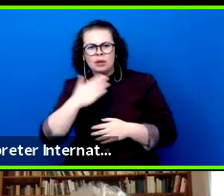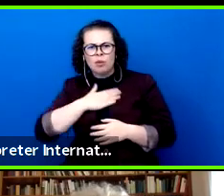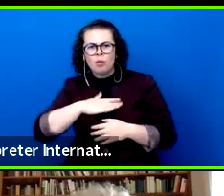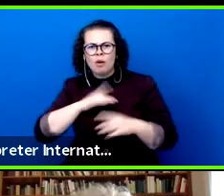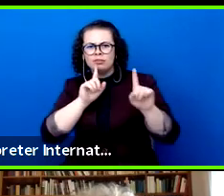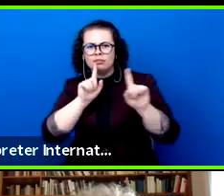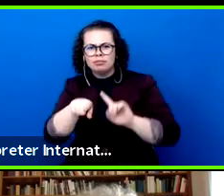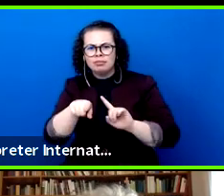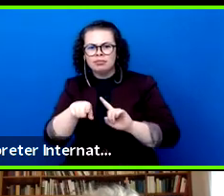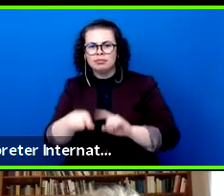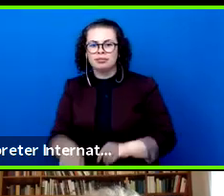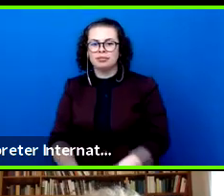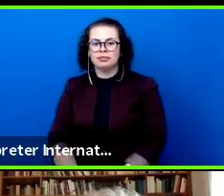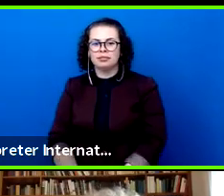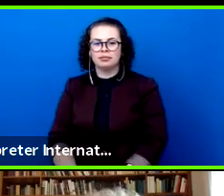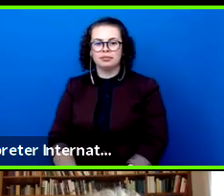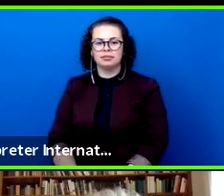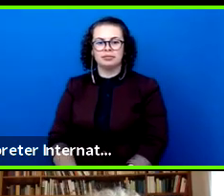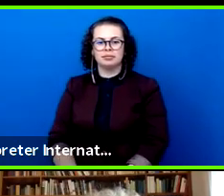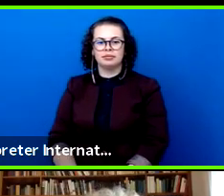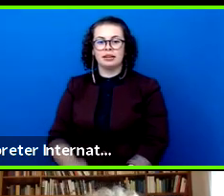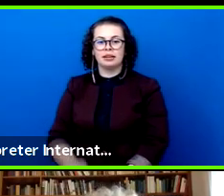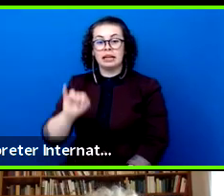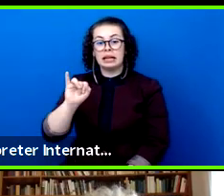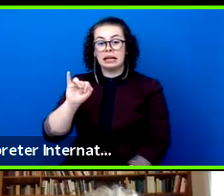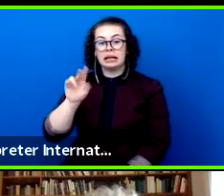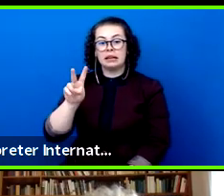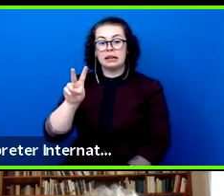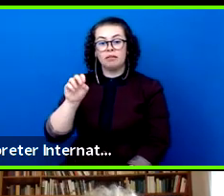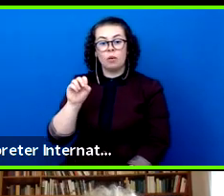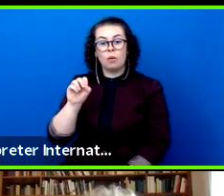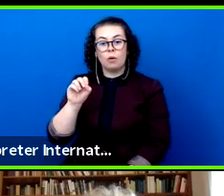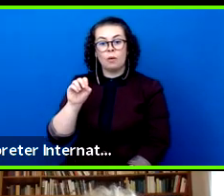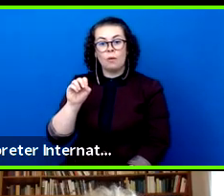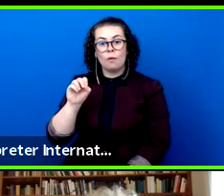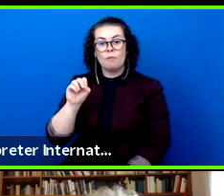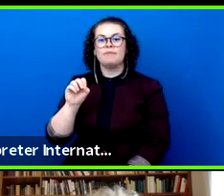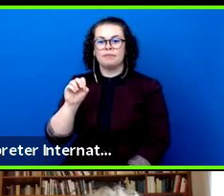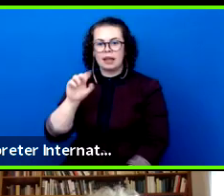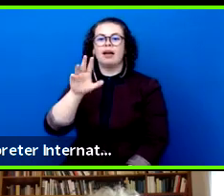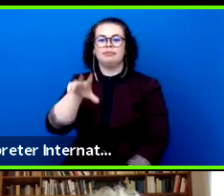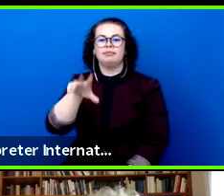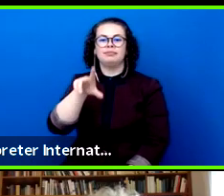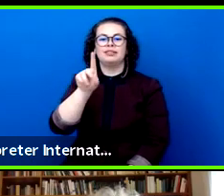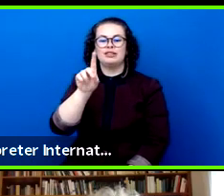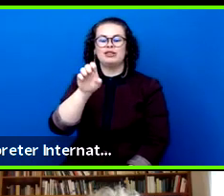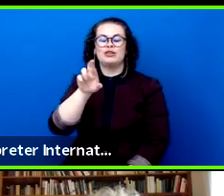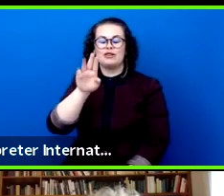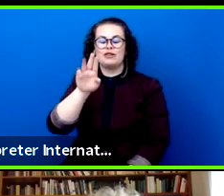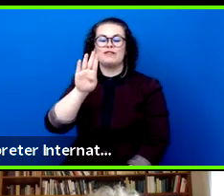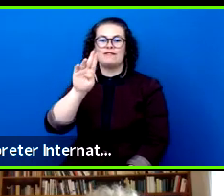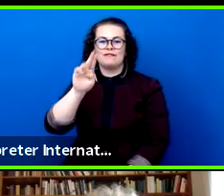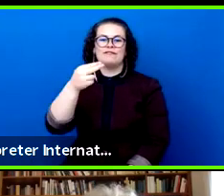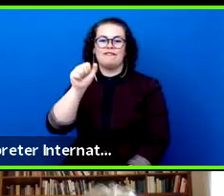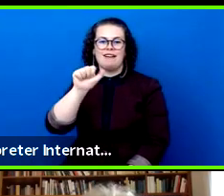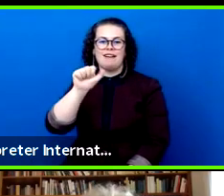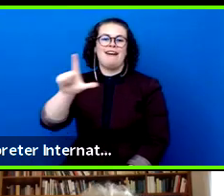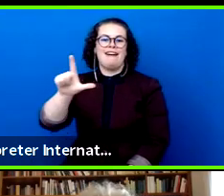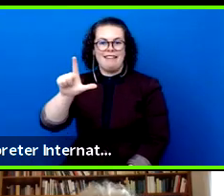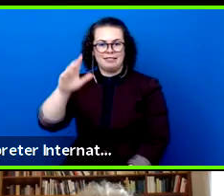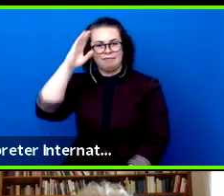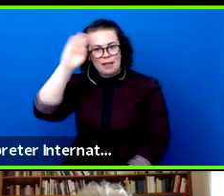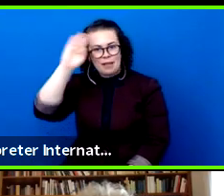Dirbal Murphy. Go ahead. Thank you, Asa. Yes, Dervil Murphy from the International Federation of Actors. And since it was actors